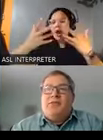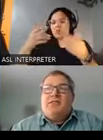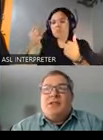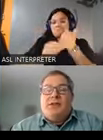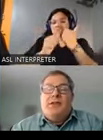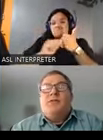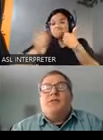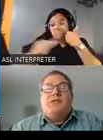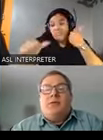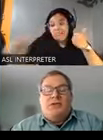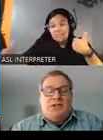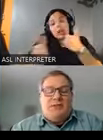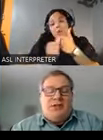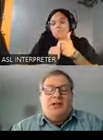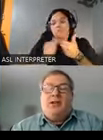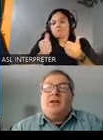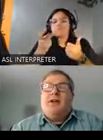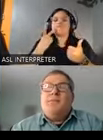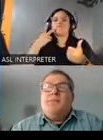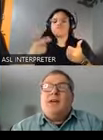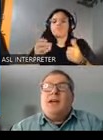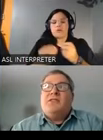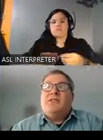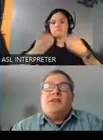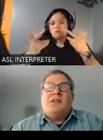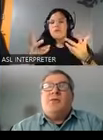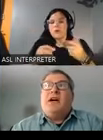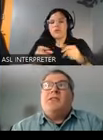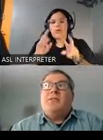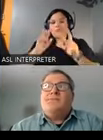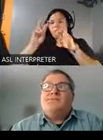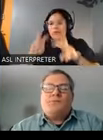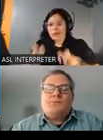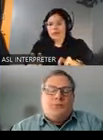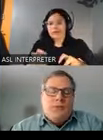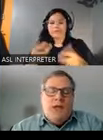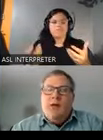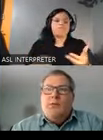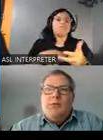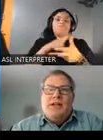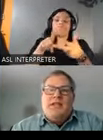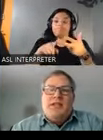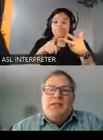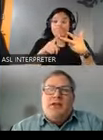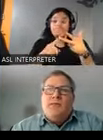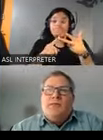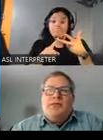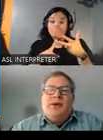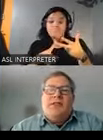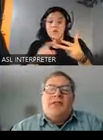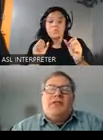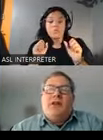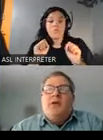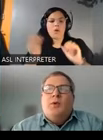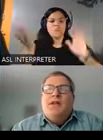the different scenarios that we are generating in our analyses and that we're modeling. We combine these two elements with